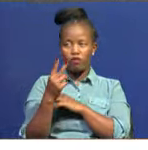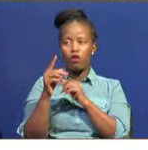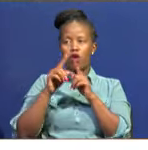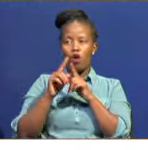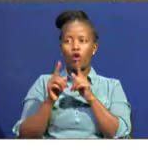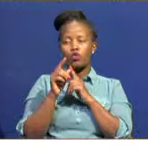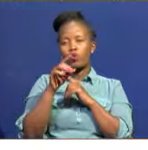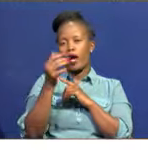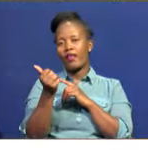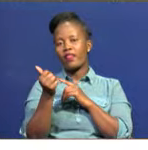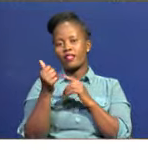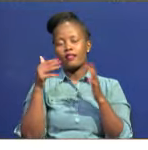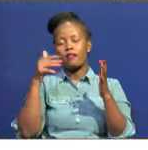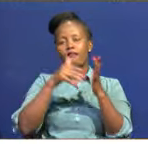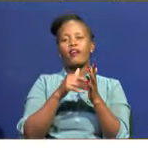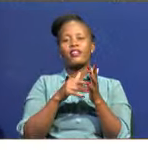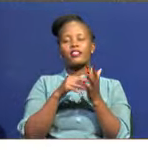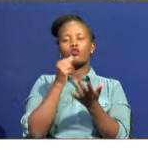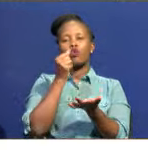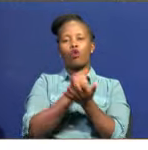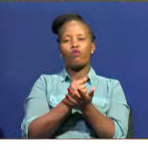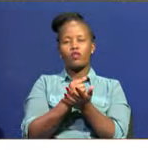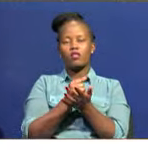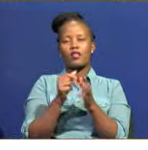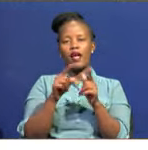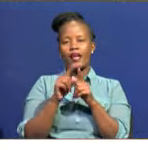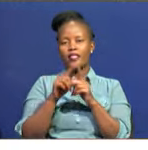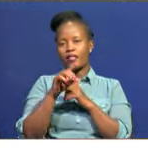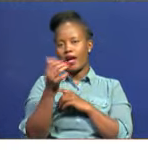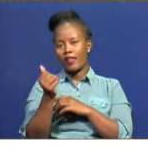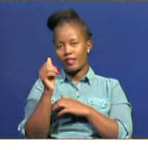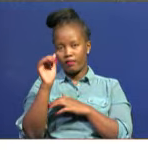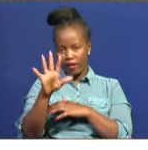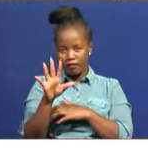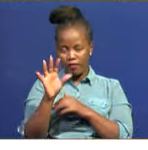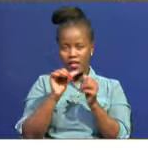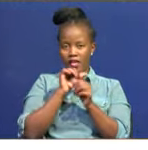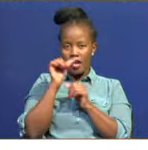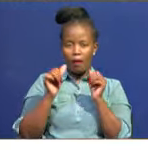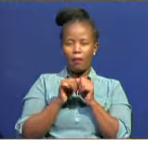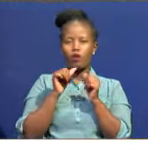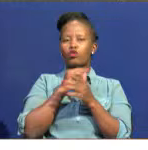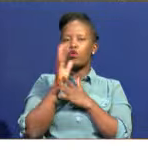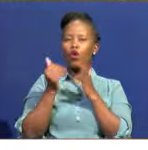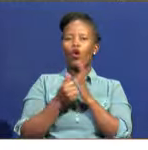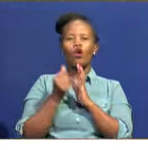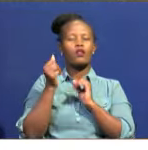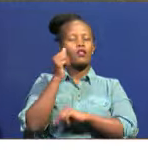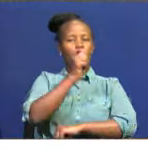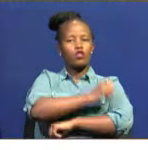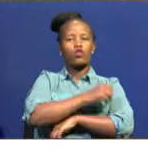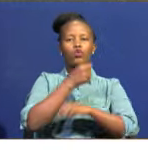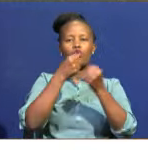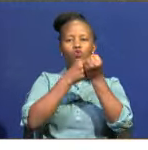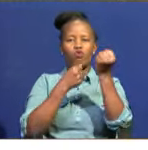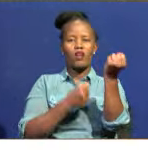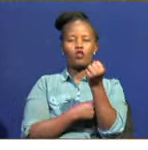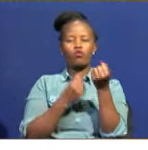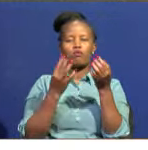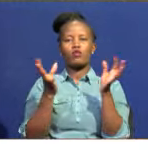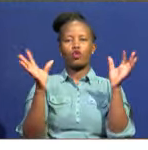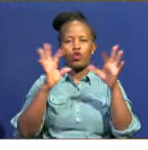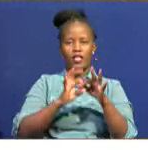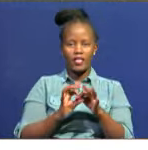versus Office of the Controller of Budget and five others for the consolidation of existing bursaries and scholarships for purposes